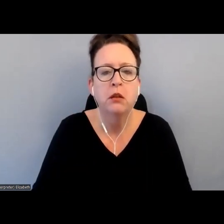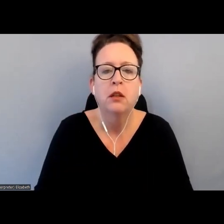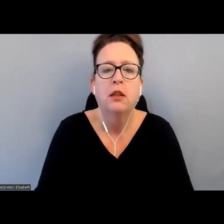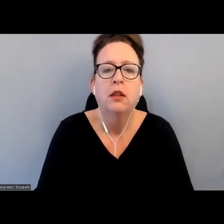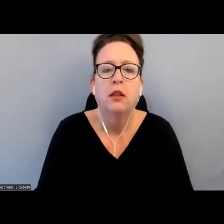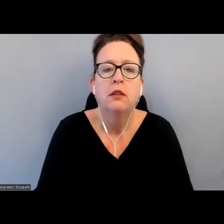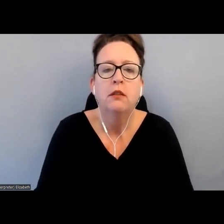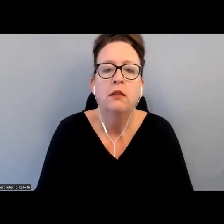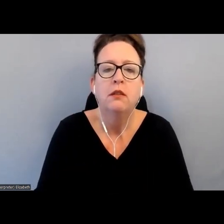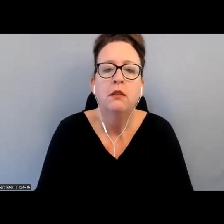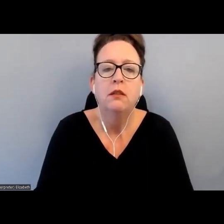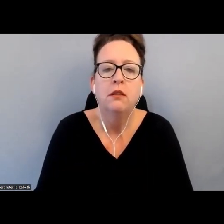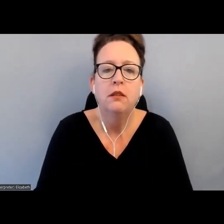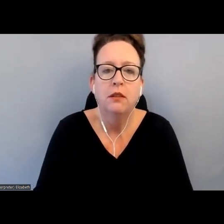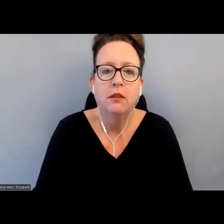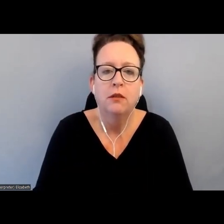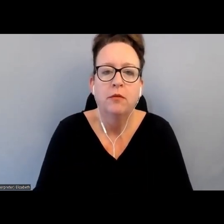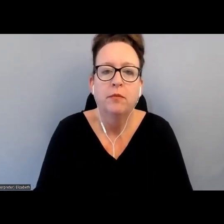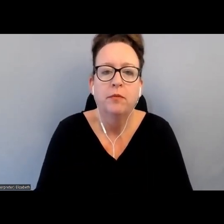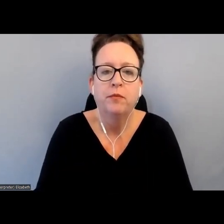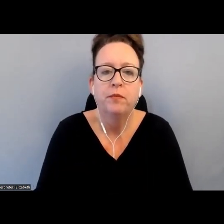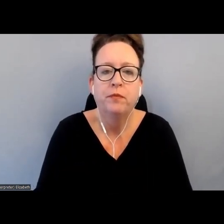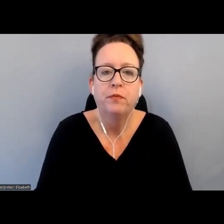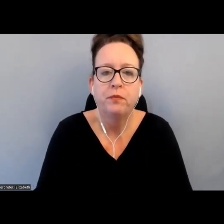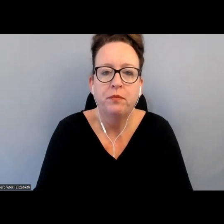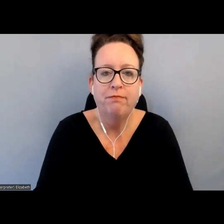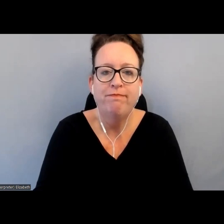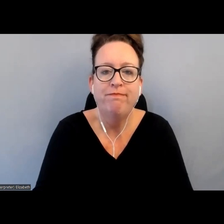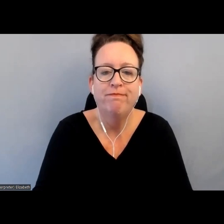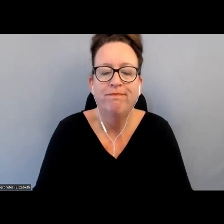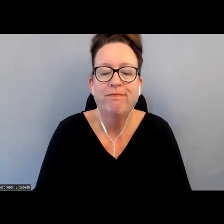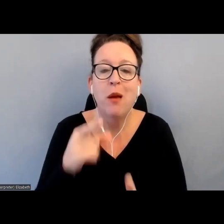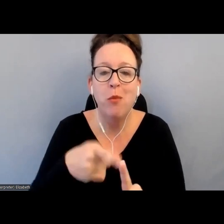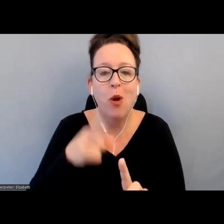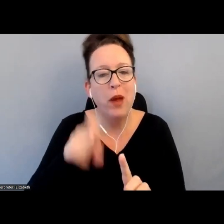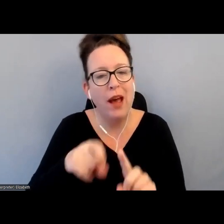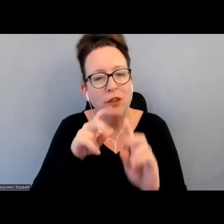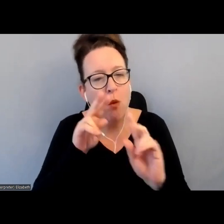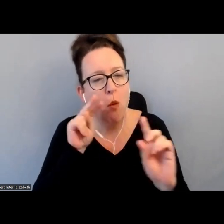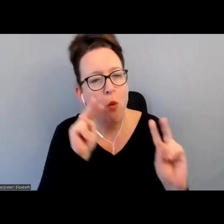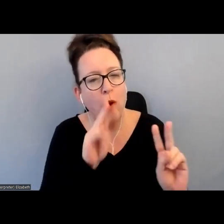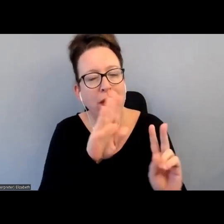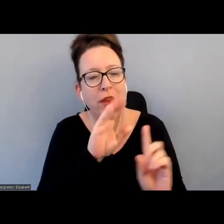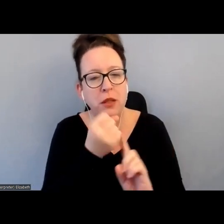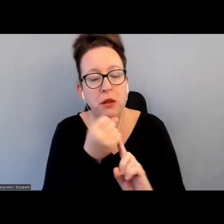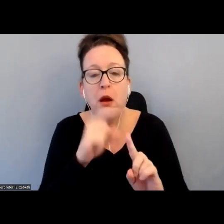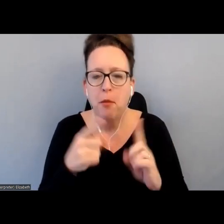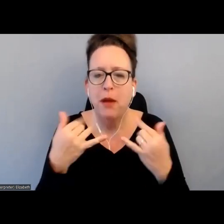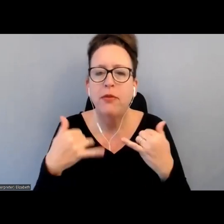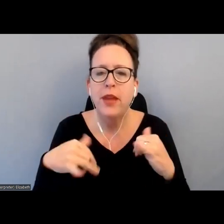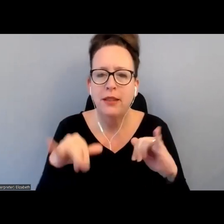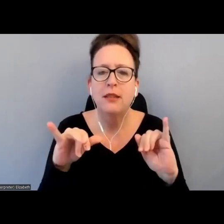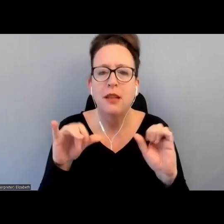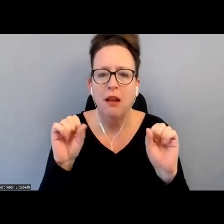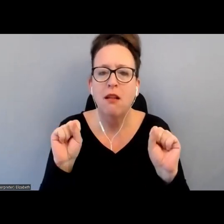Again, we have to look at what their individual situation is, but they certainly remain eligible for the service.